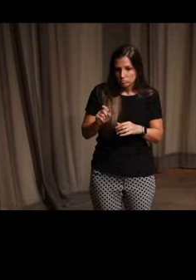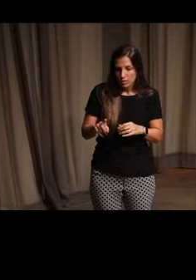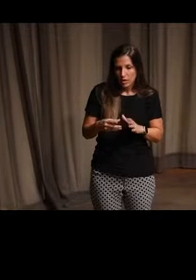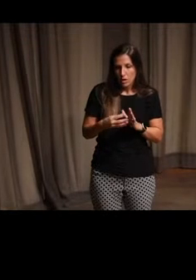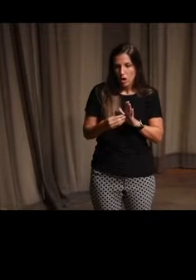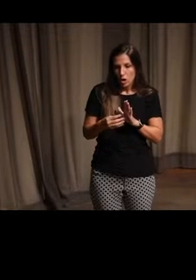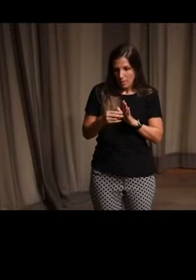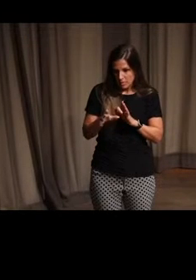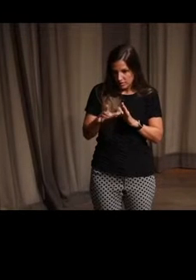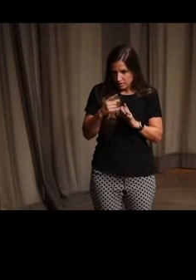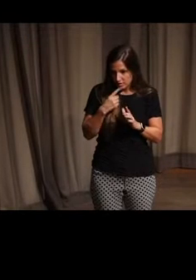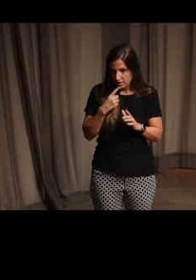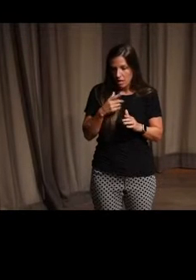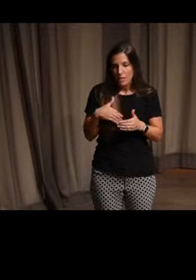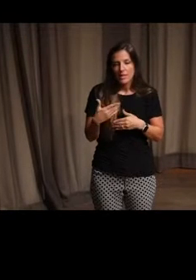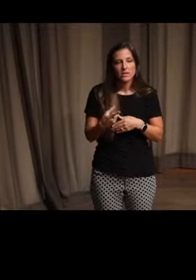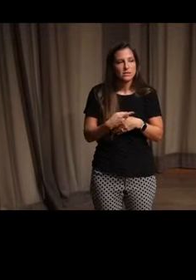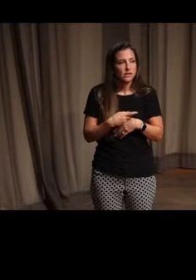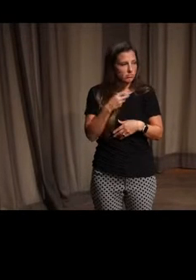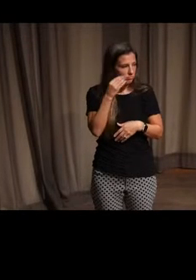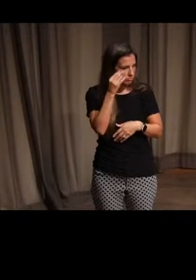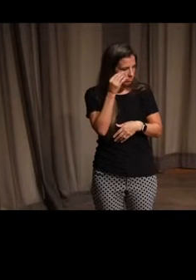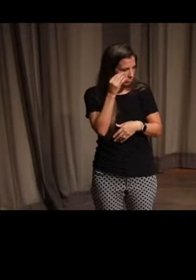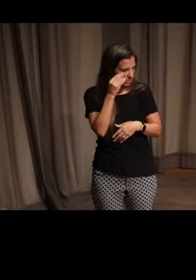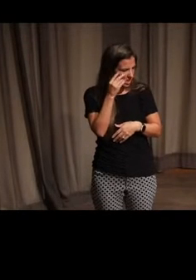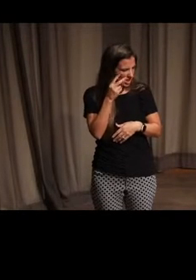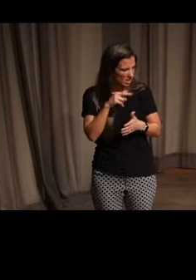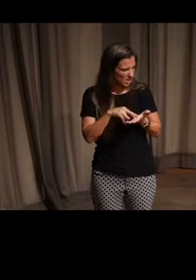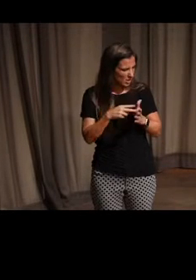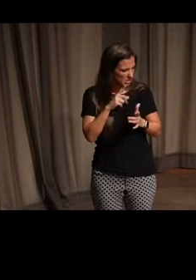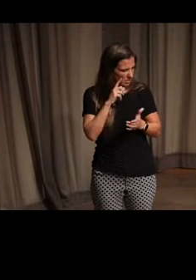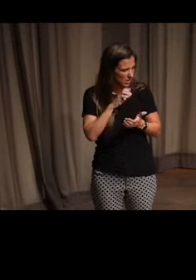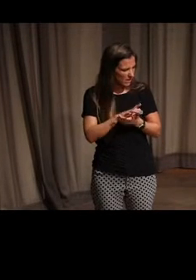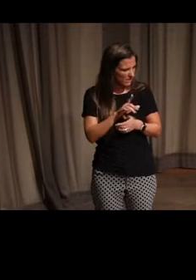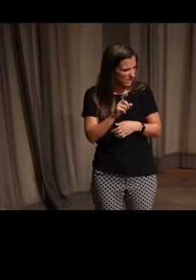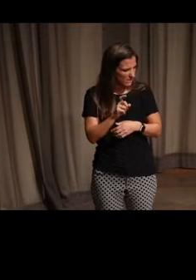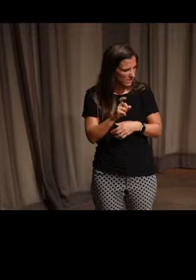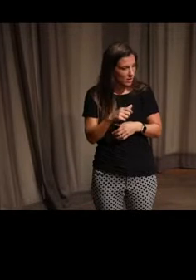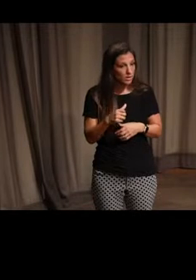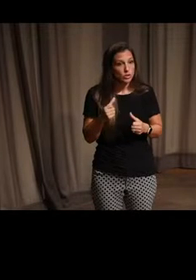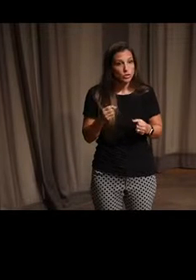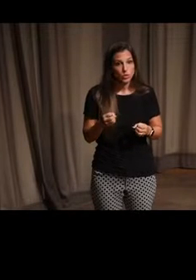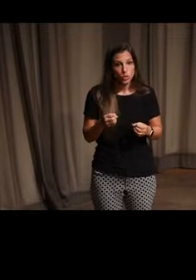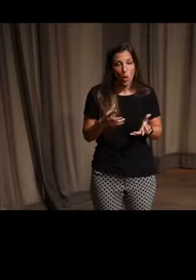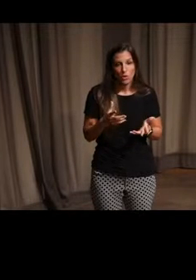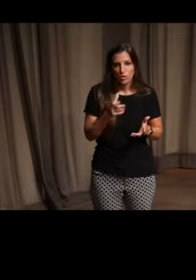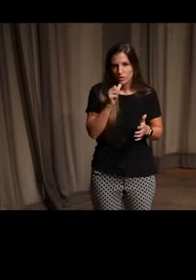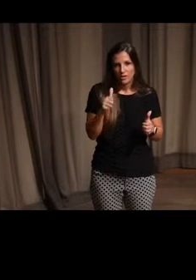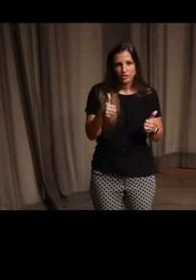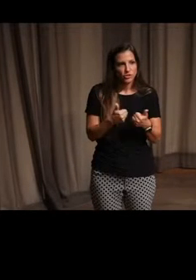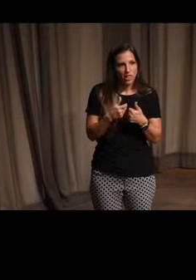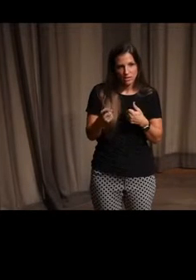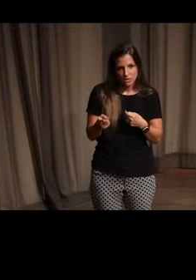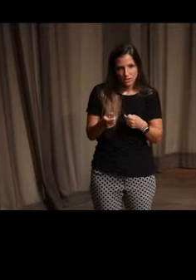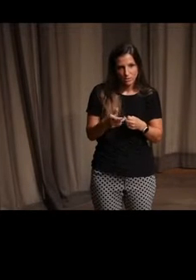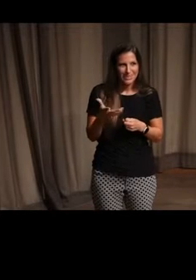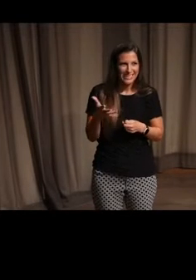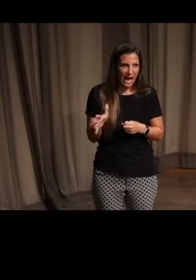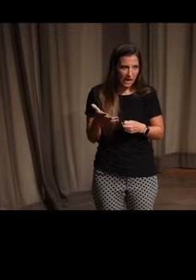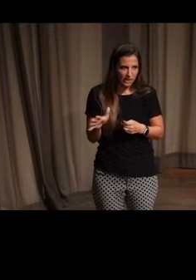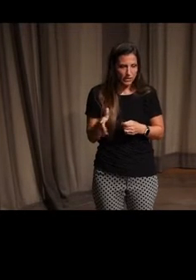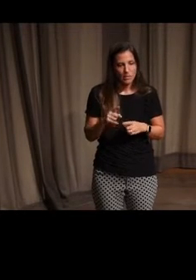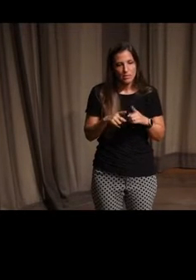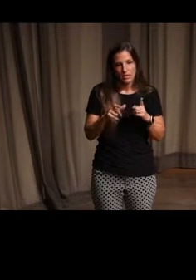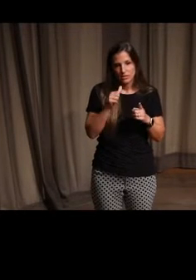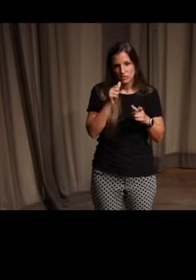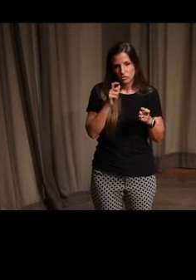then maybe that person the next day will be like, is that what I really believe? You know, so you don't really challenge them. Well, you do in a way, but